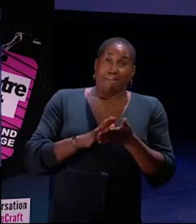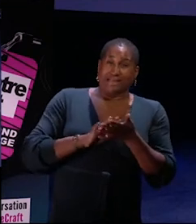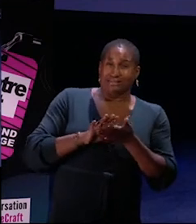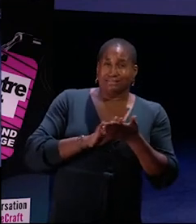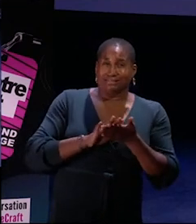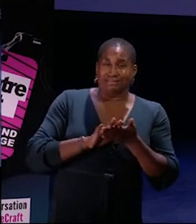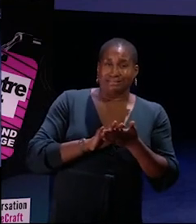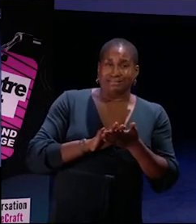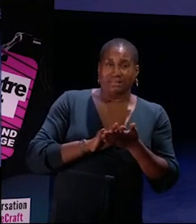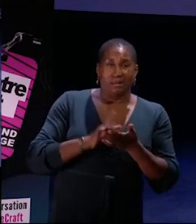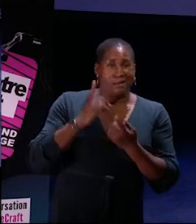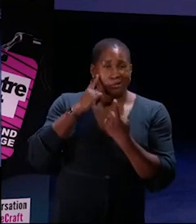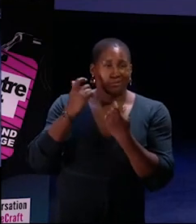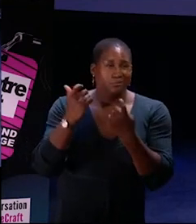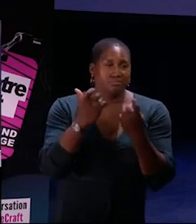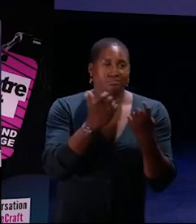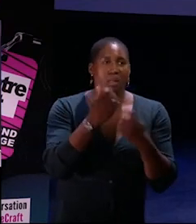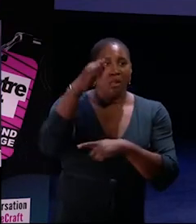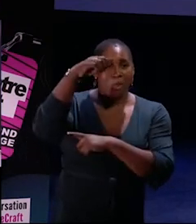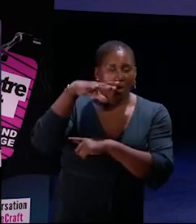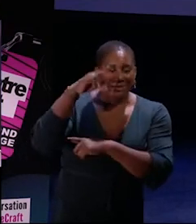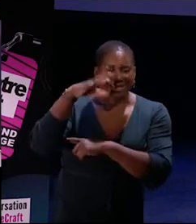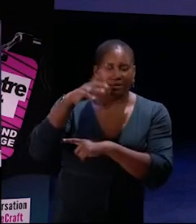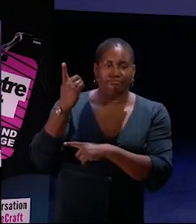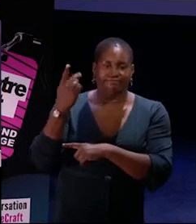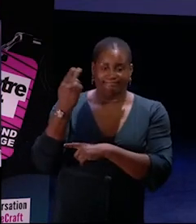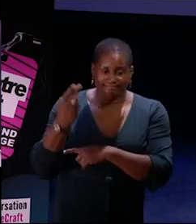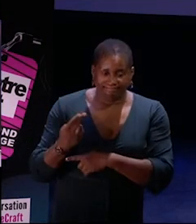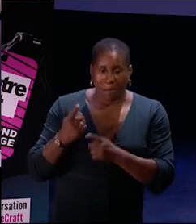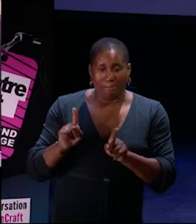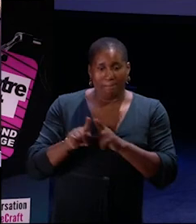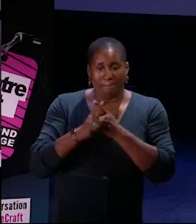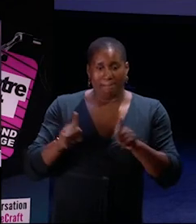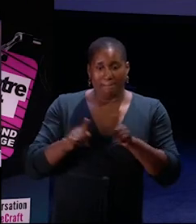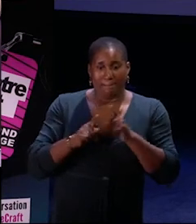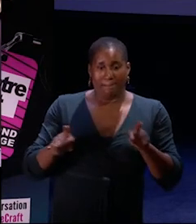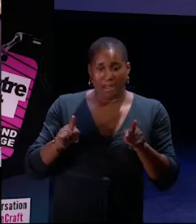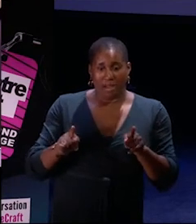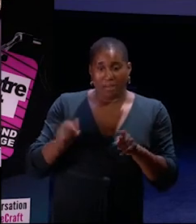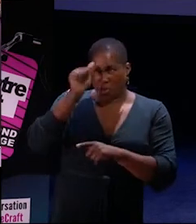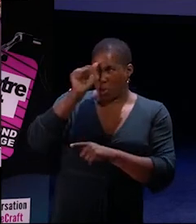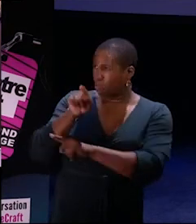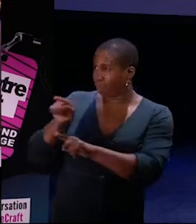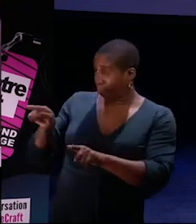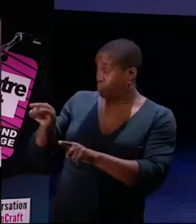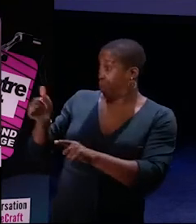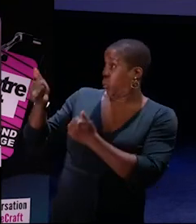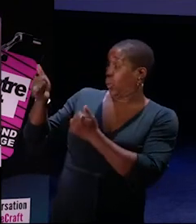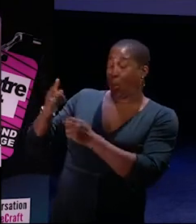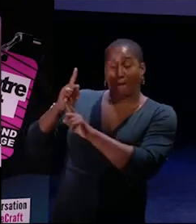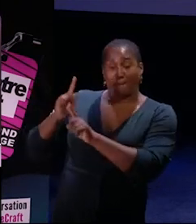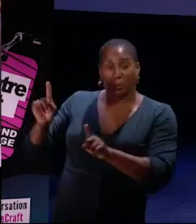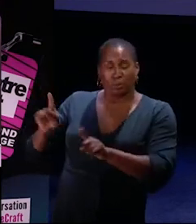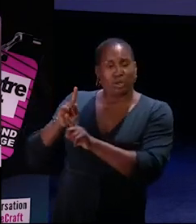let's say that you're looking for a lighting designer for a musical, you know that these lighting designers are really good at musicals. And so you're